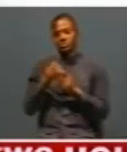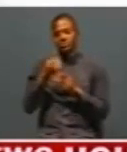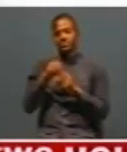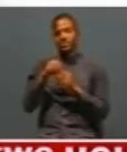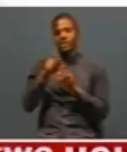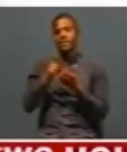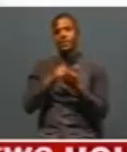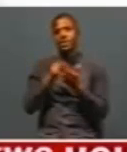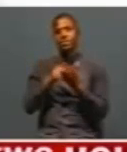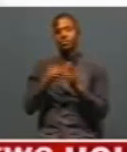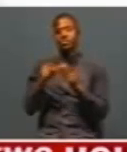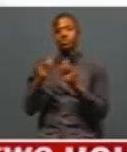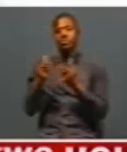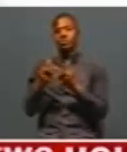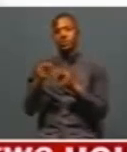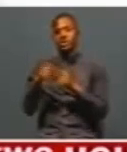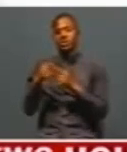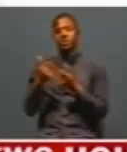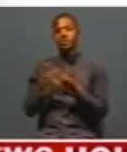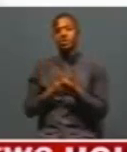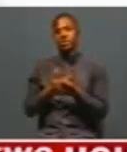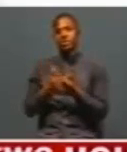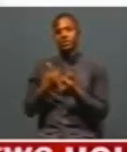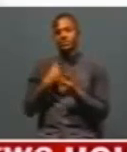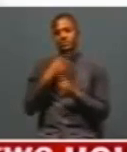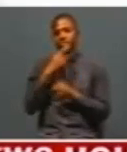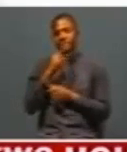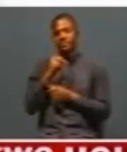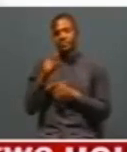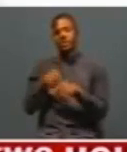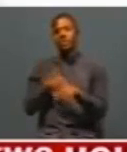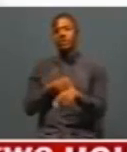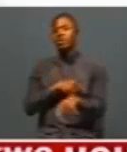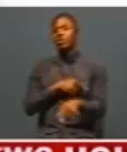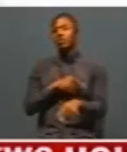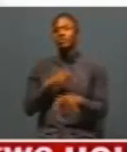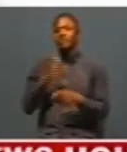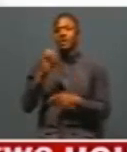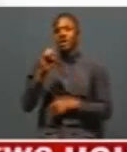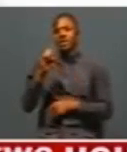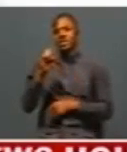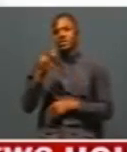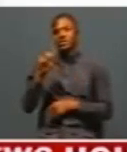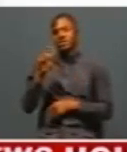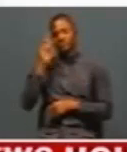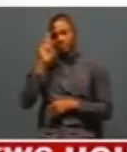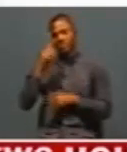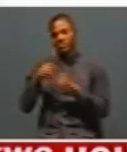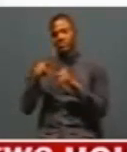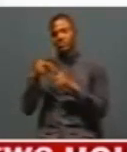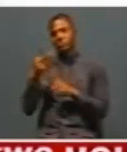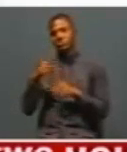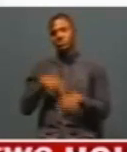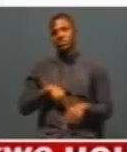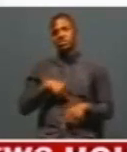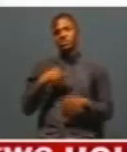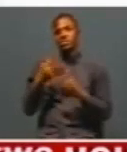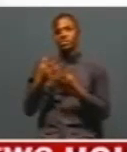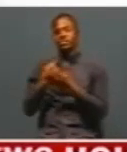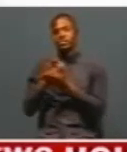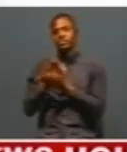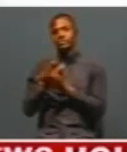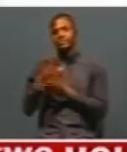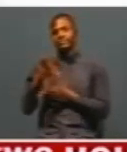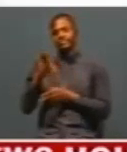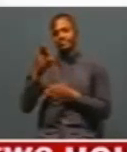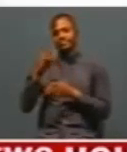media fraternity in Ghana, having been long-time editor of the two religious newspapers and